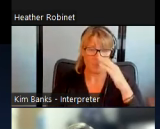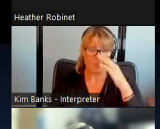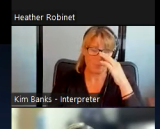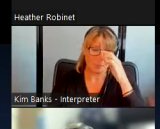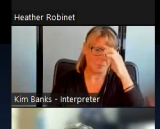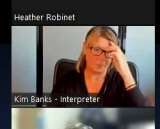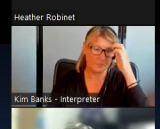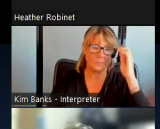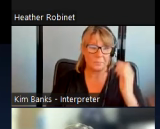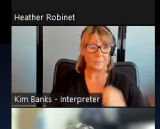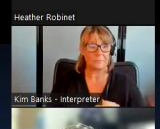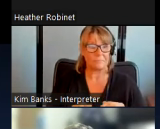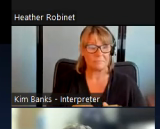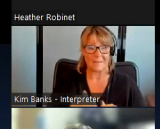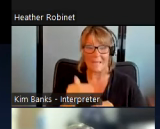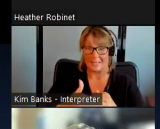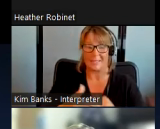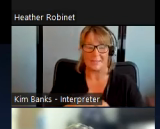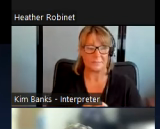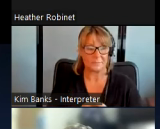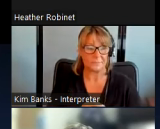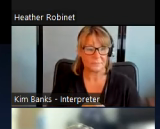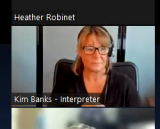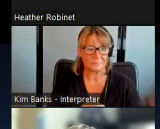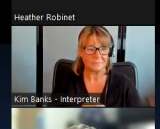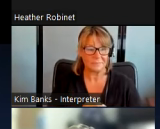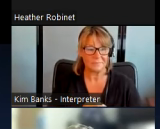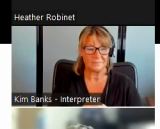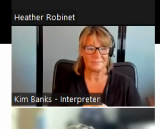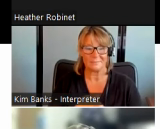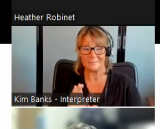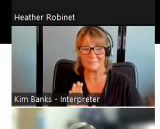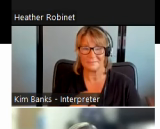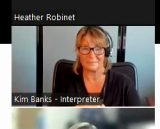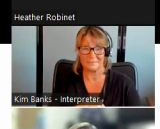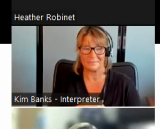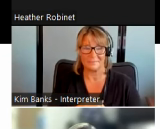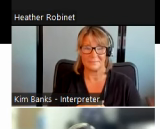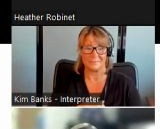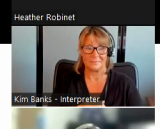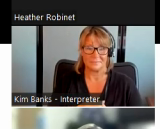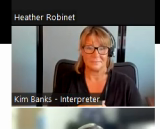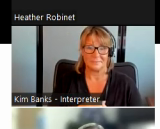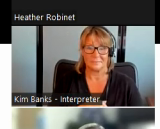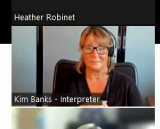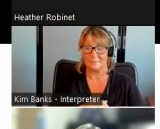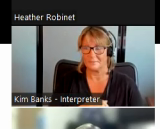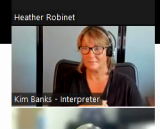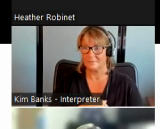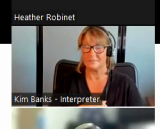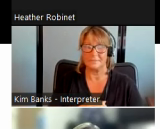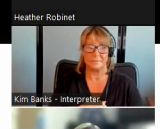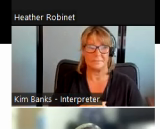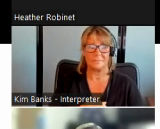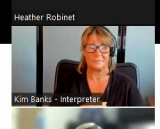Okay, go ahead. Next. I'll just say next, Barb. So we're